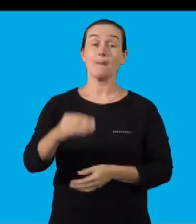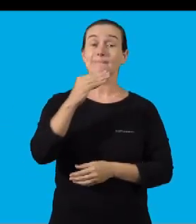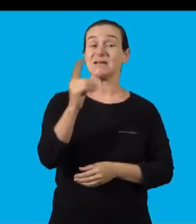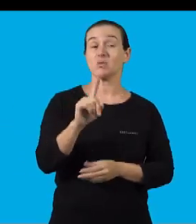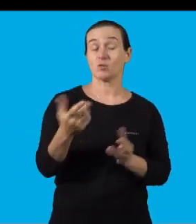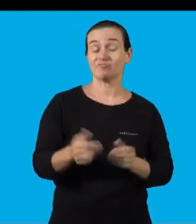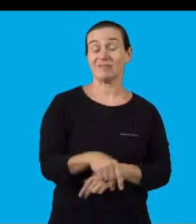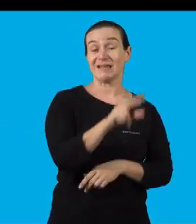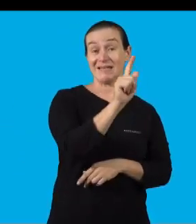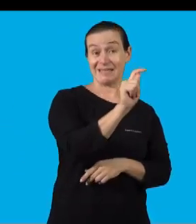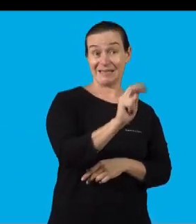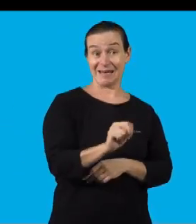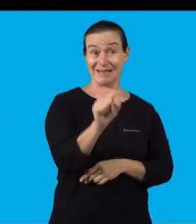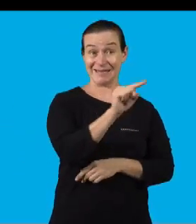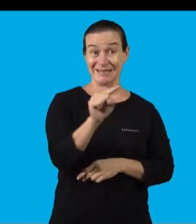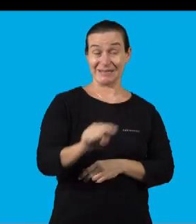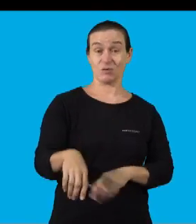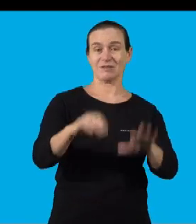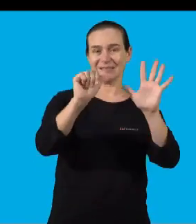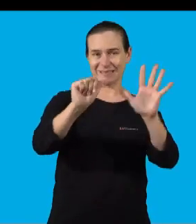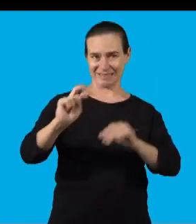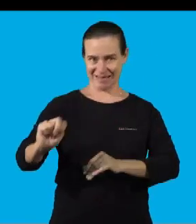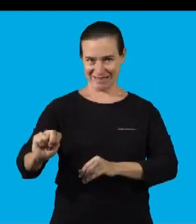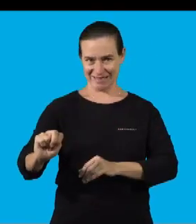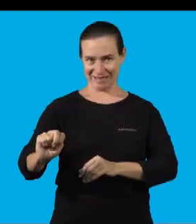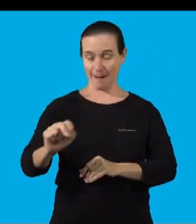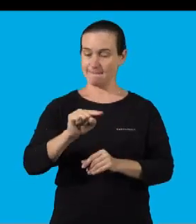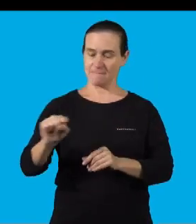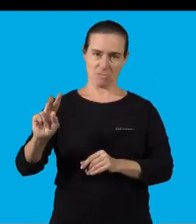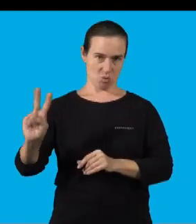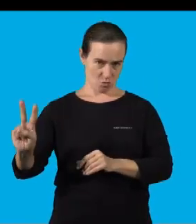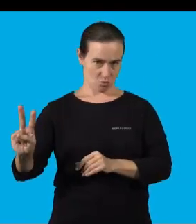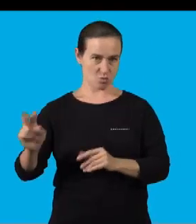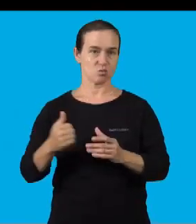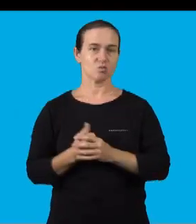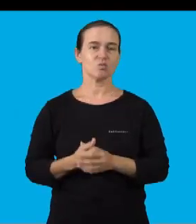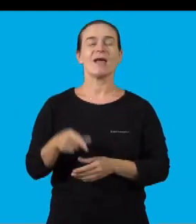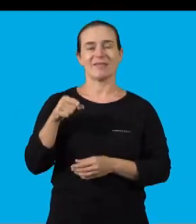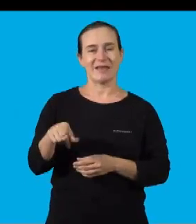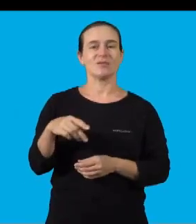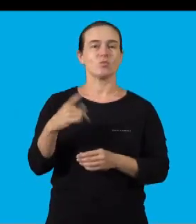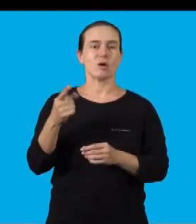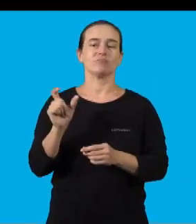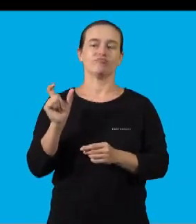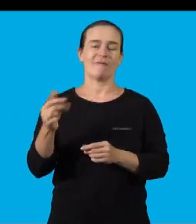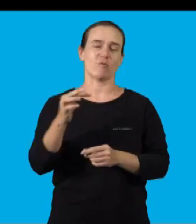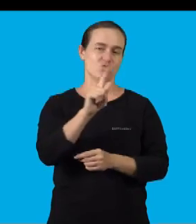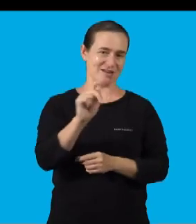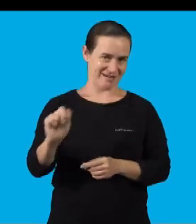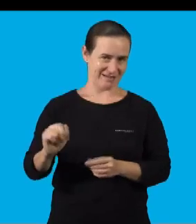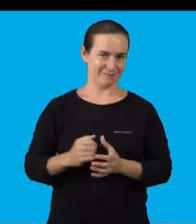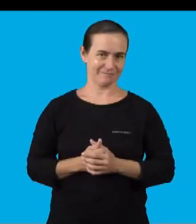is equals to 6n, and that is going to be a minus 2. And that's going to be our